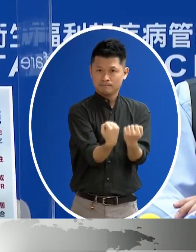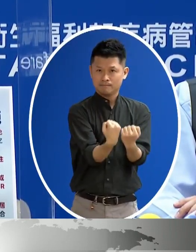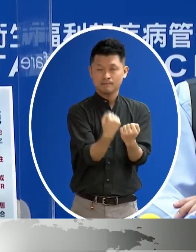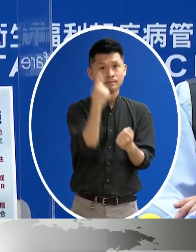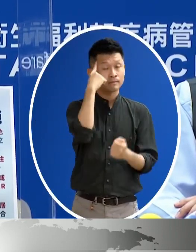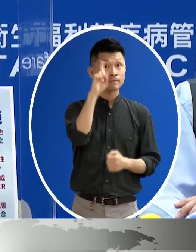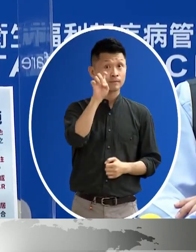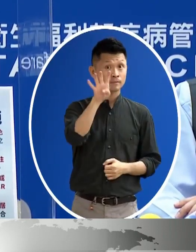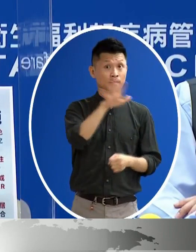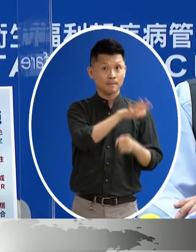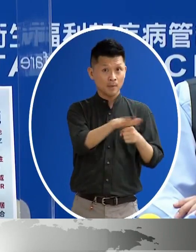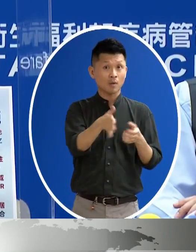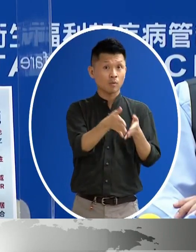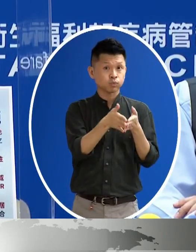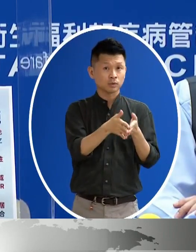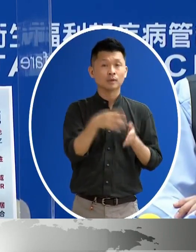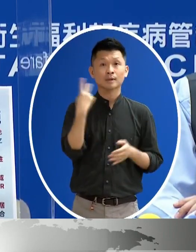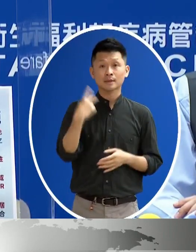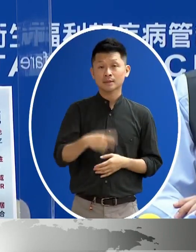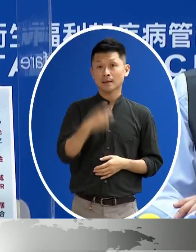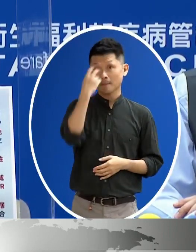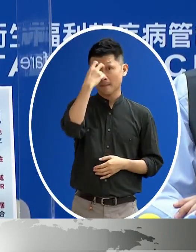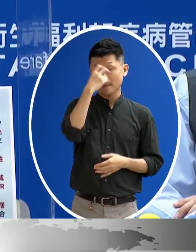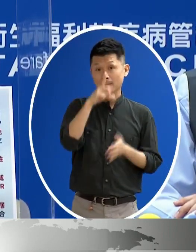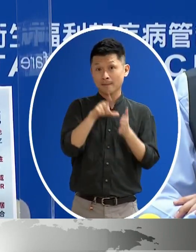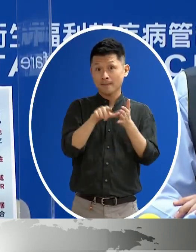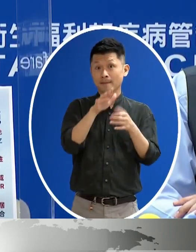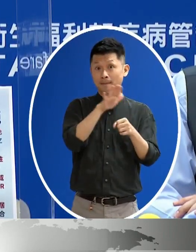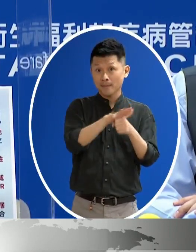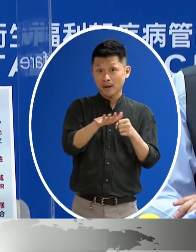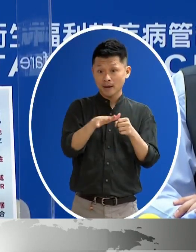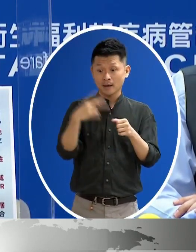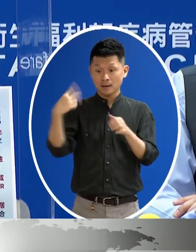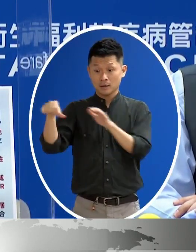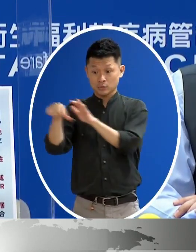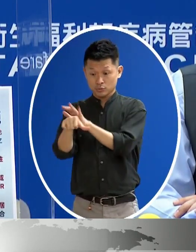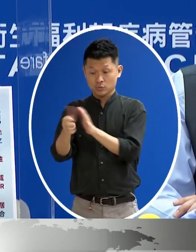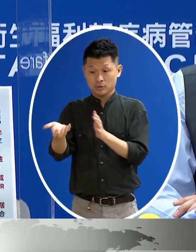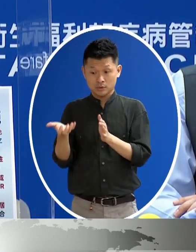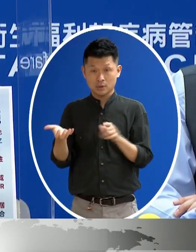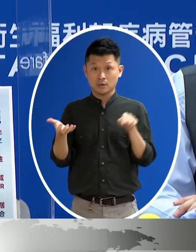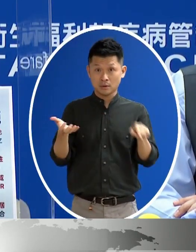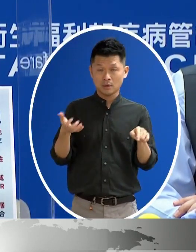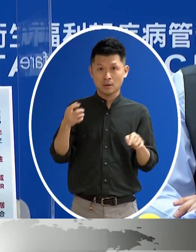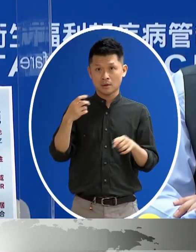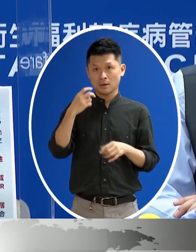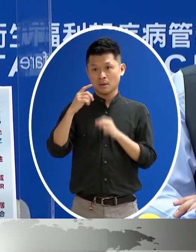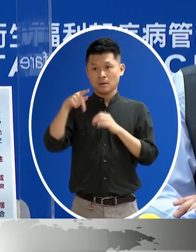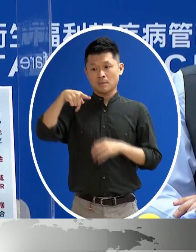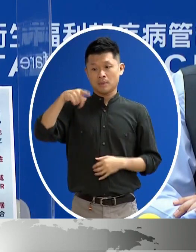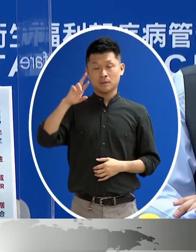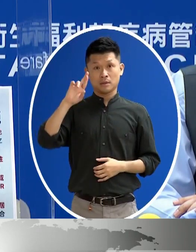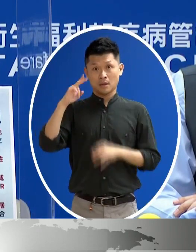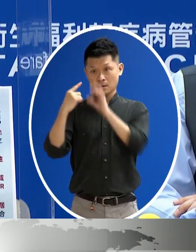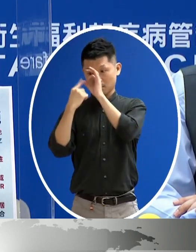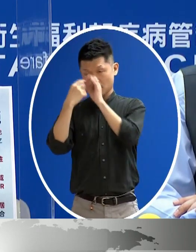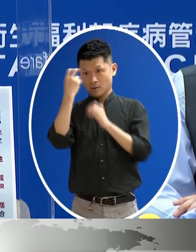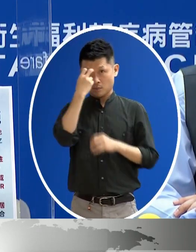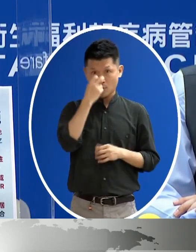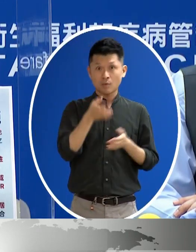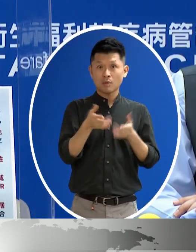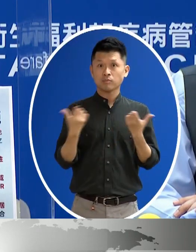in the previous 14 days, including flight transfers, will need to complete their 14-day mandatory quarantine in centralized